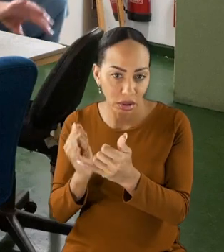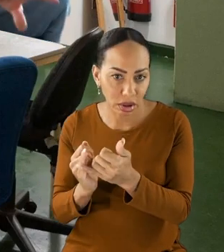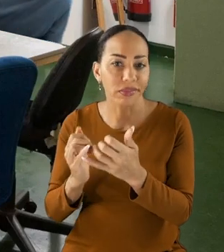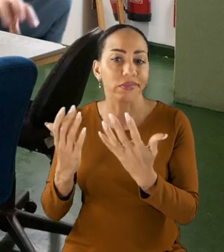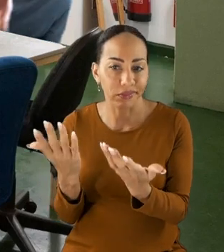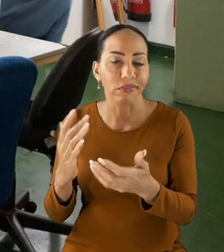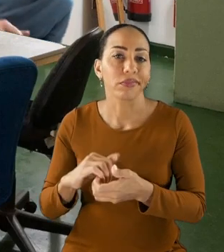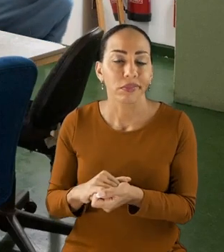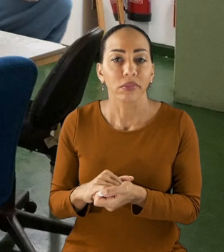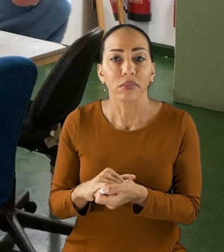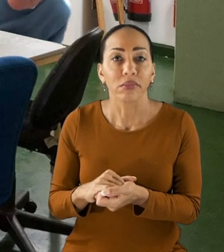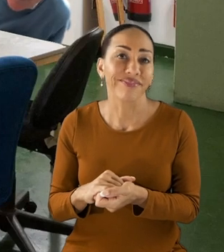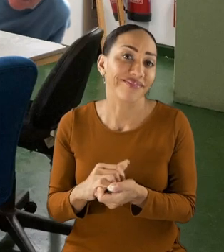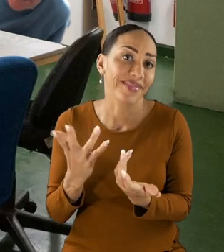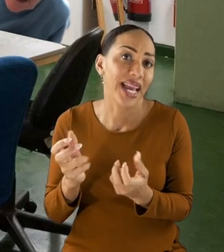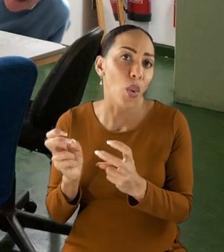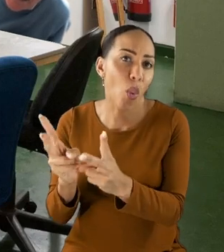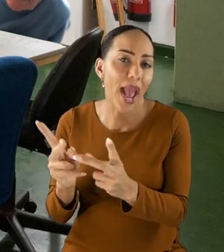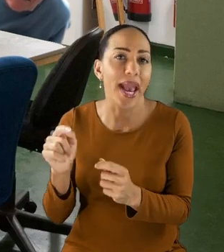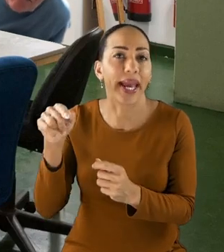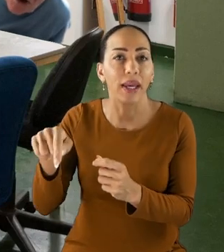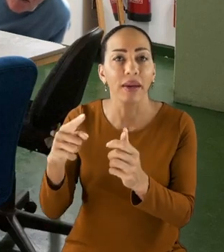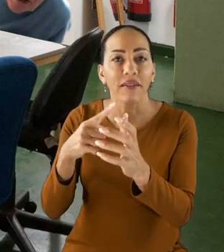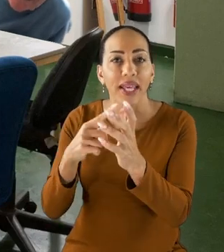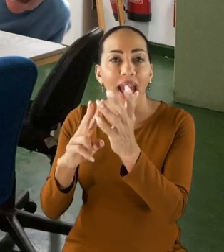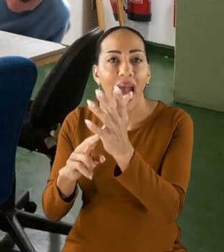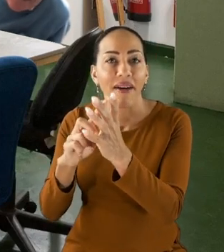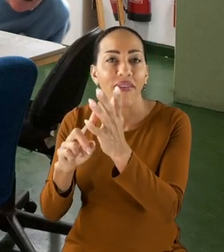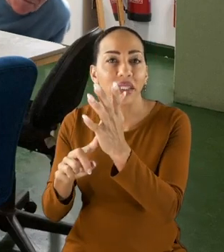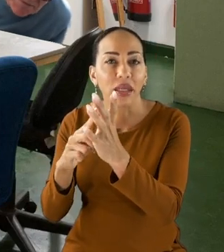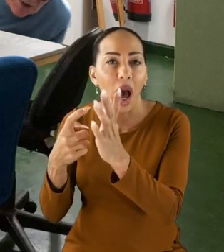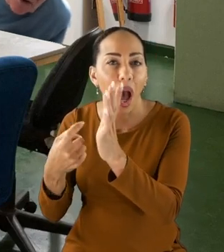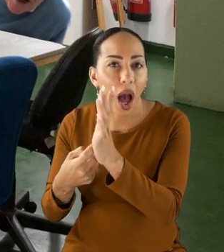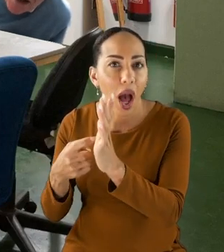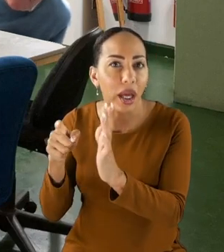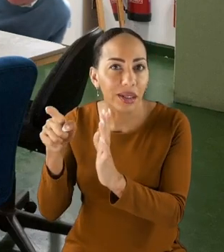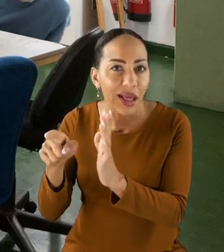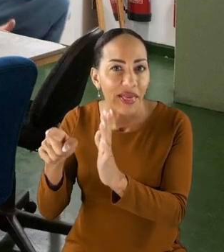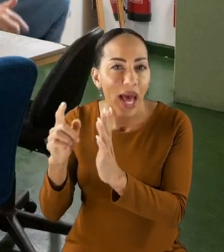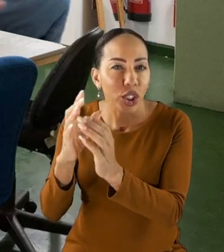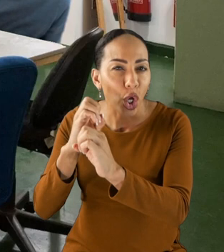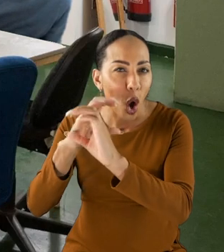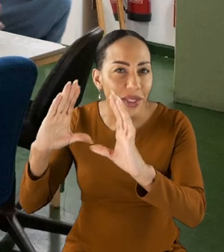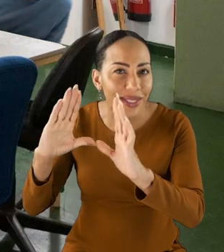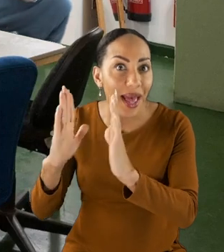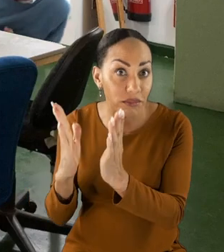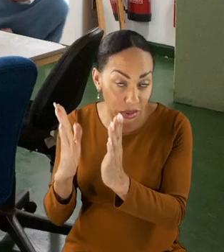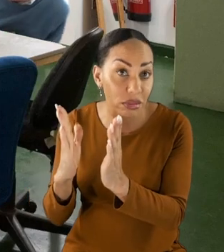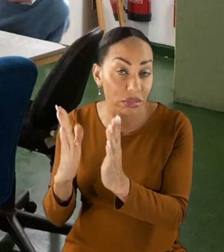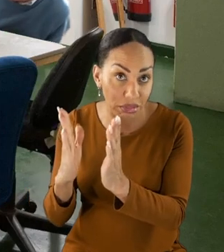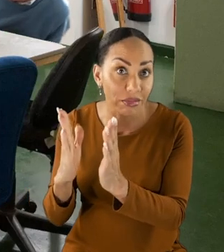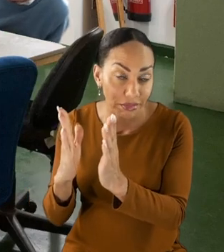story's all set against that. So in a way, that idea is there, and lots of people online have